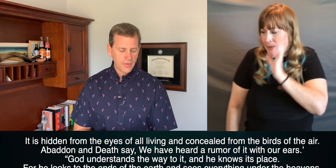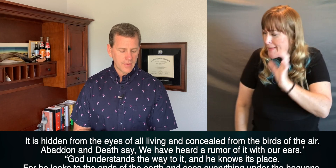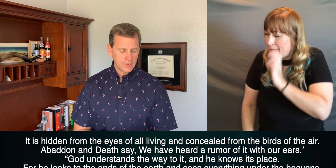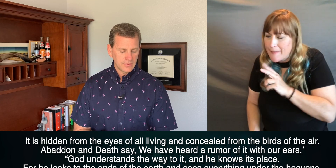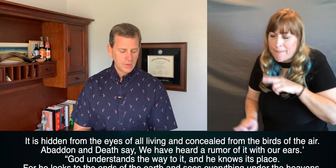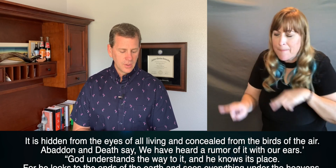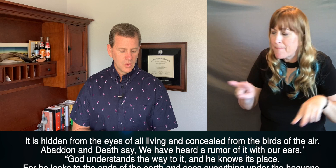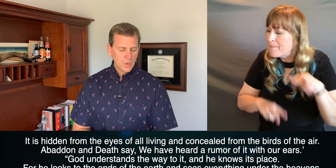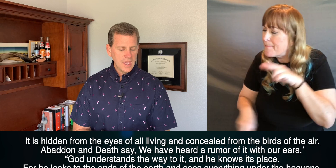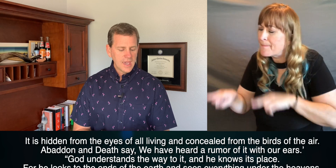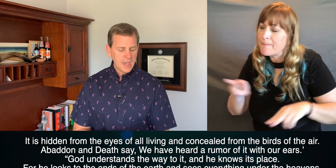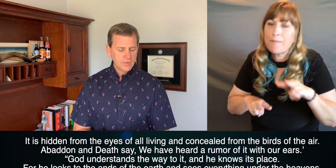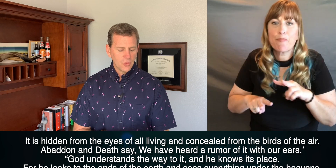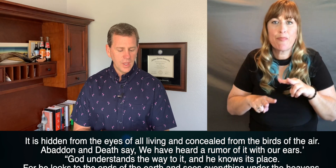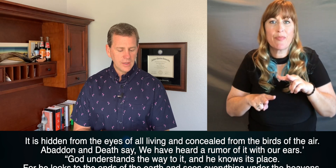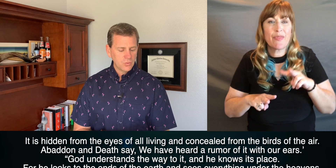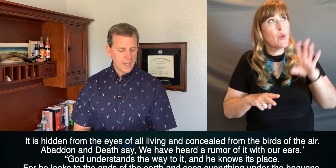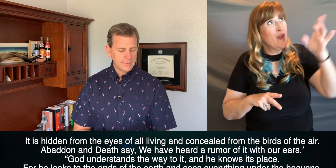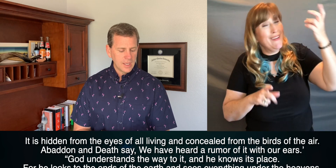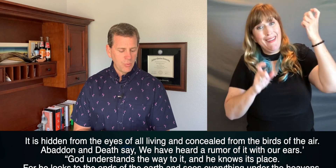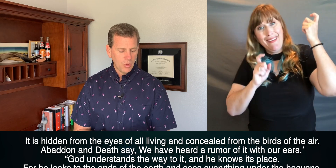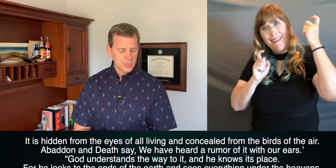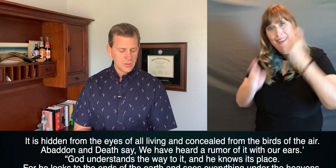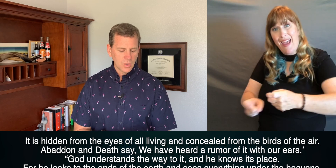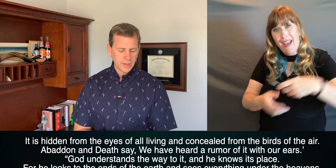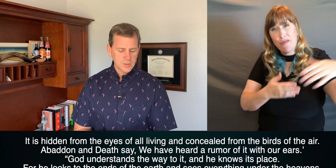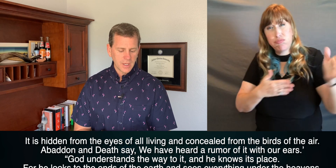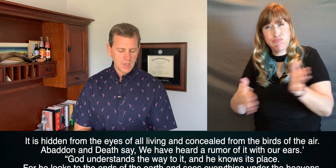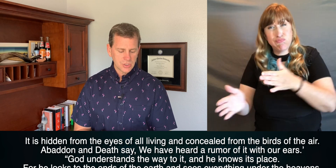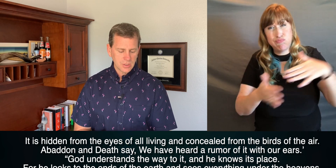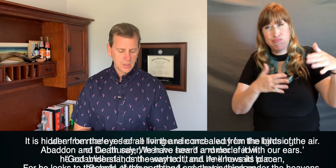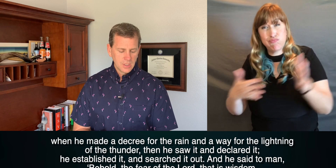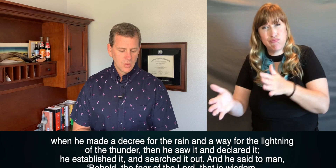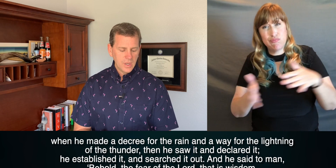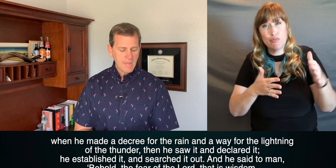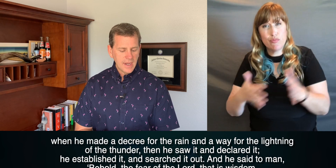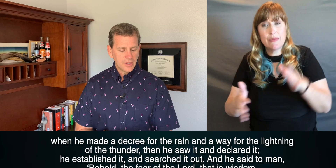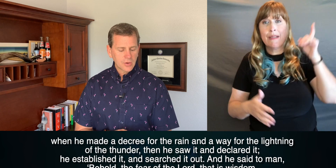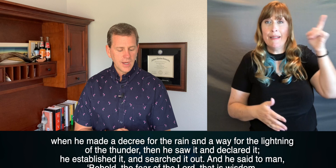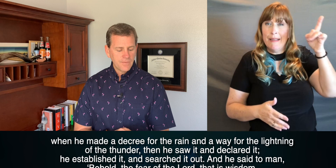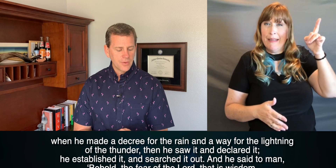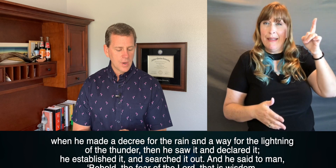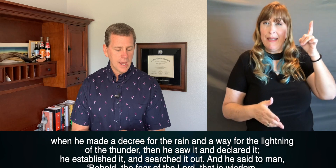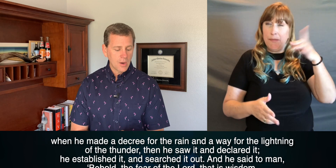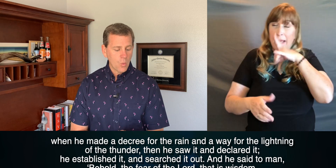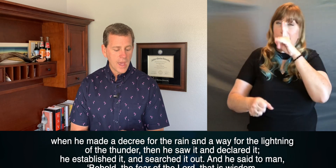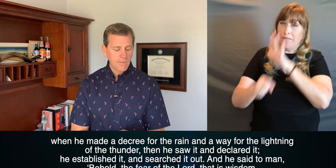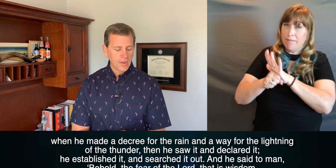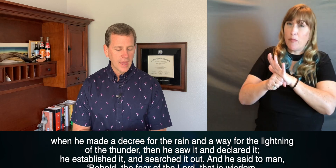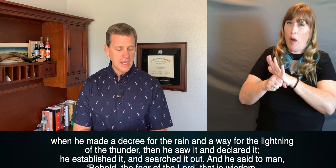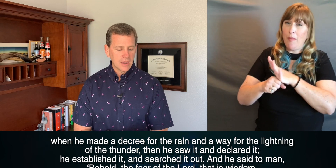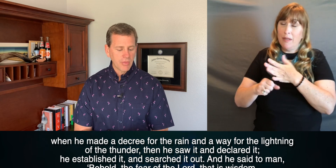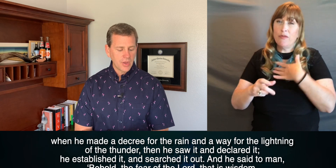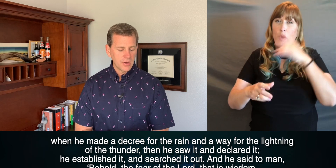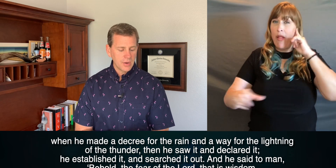everything under the heavens. When he gave to the wind its weight and apportioned the waters by measure, when he made a decree for the rain and a way for